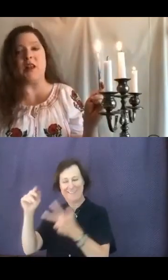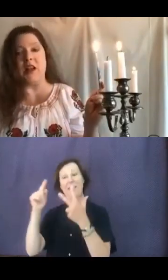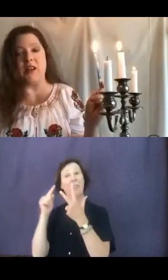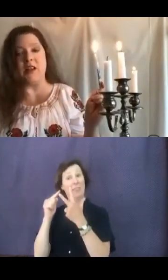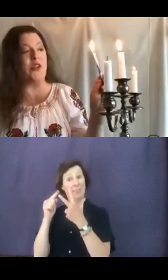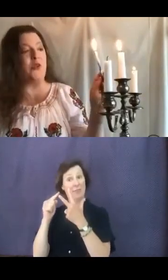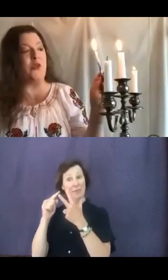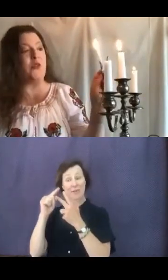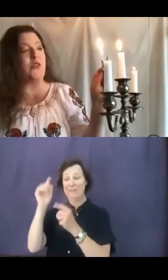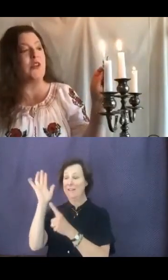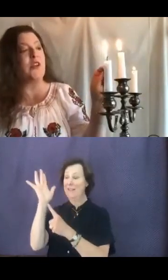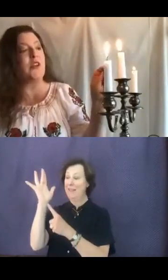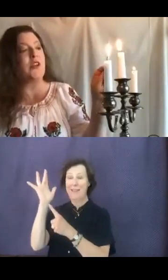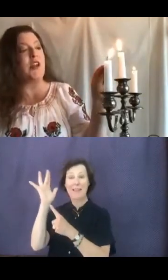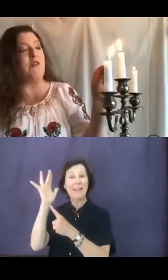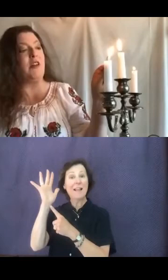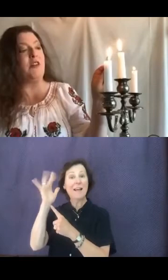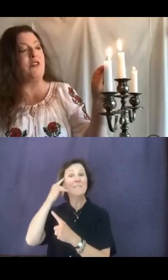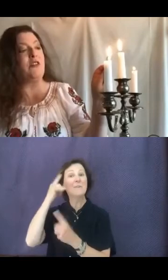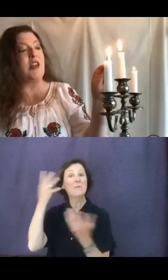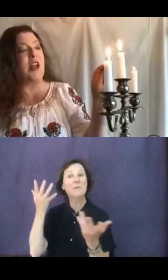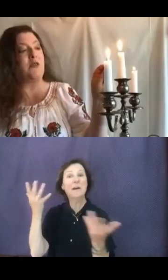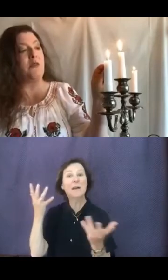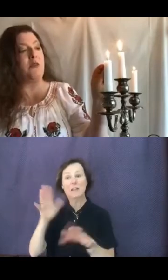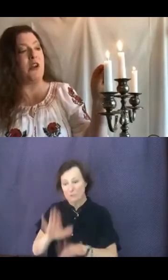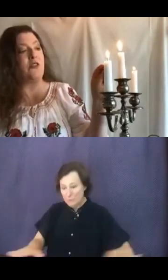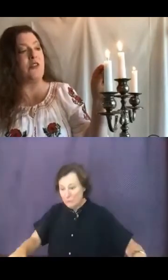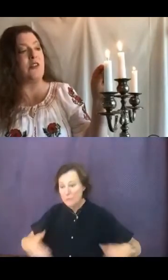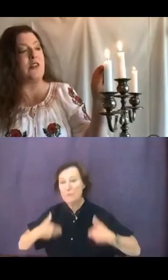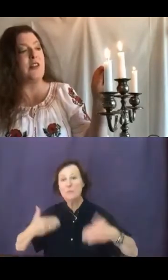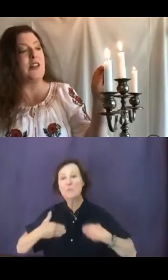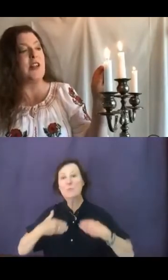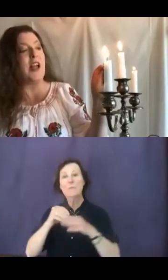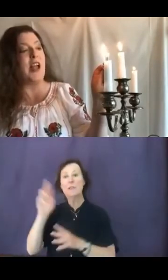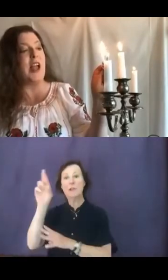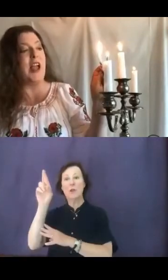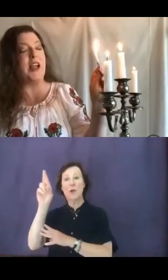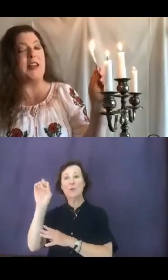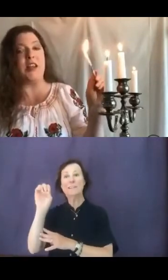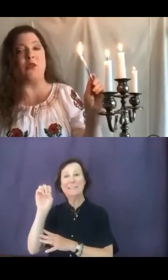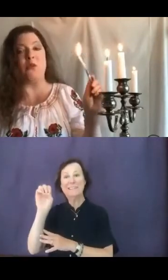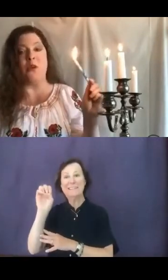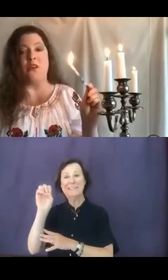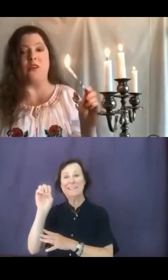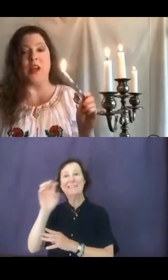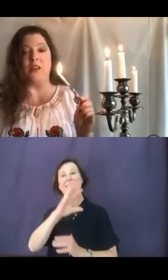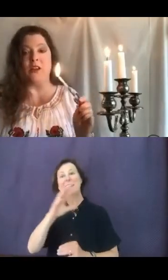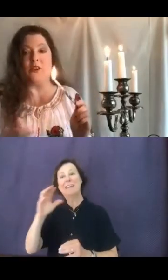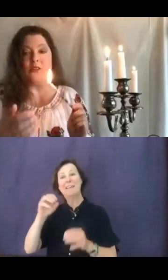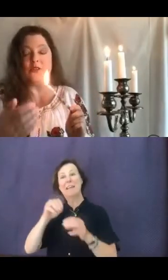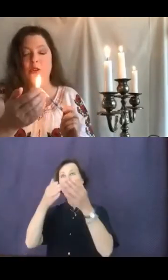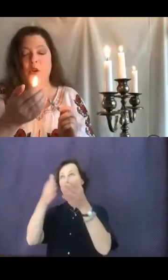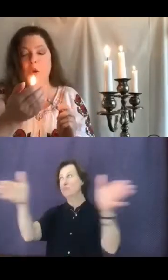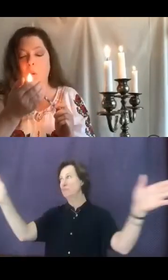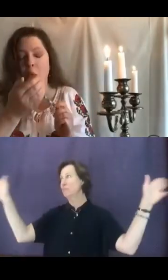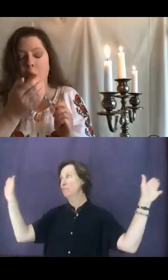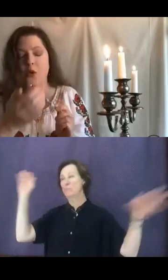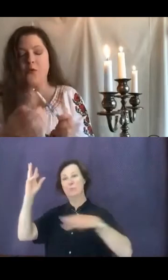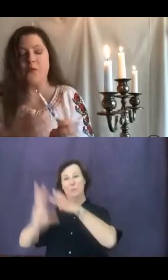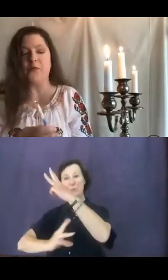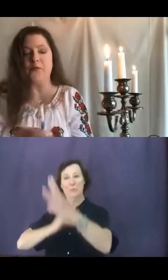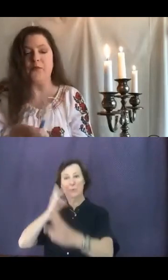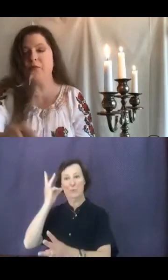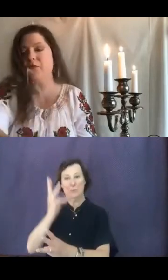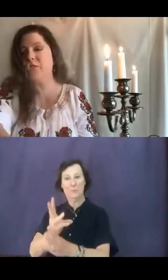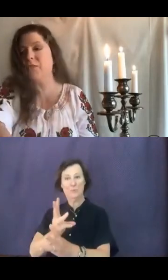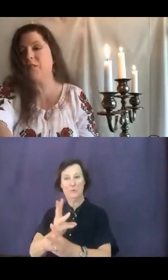we light for the children and youth in religious exploration and in the world at large.